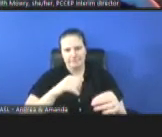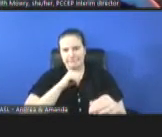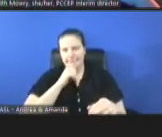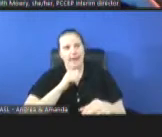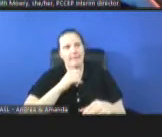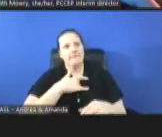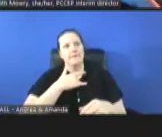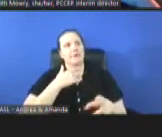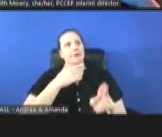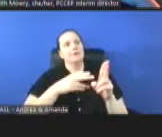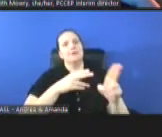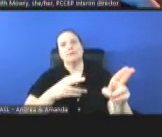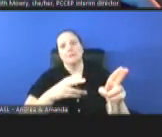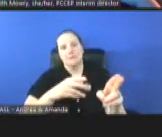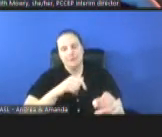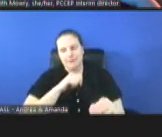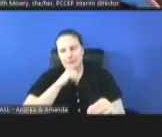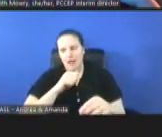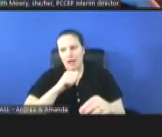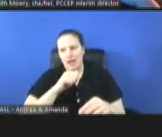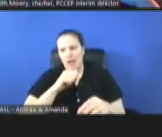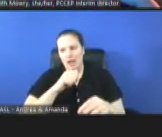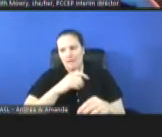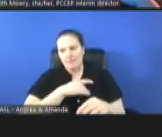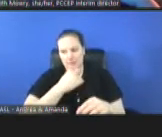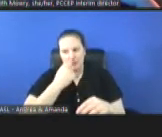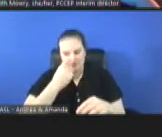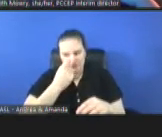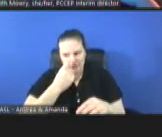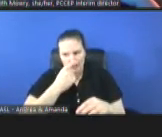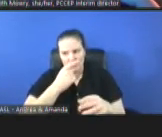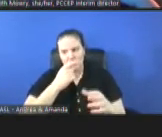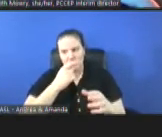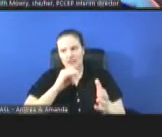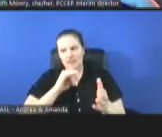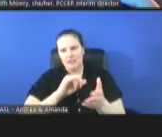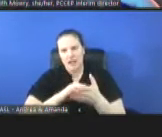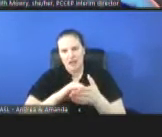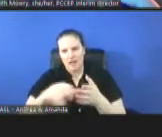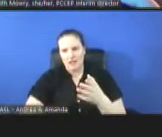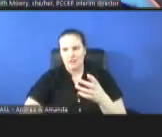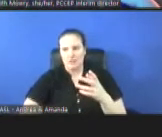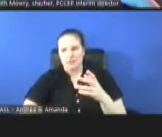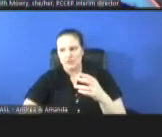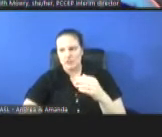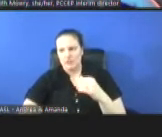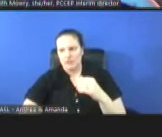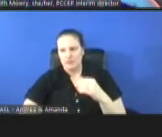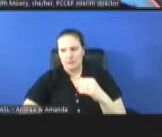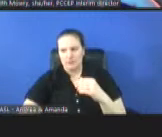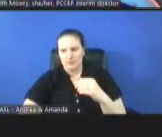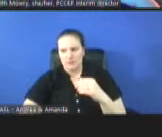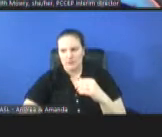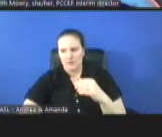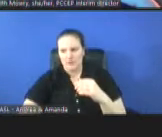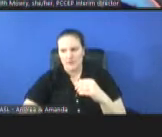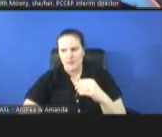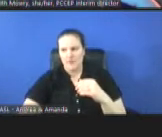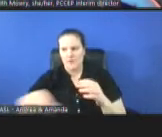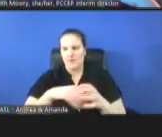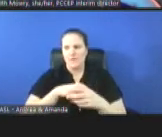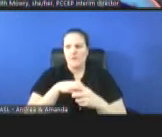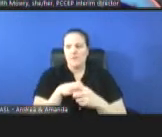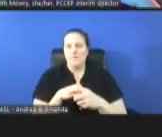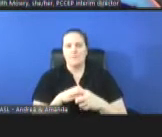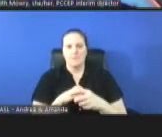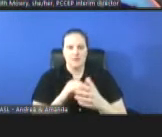urgency and their lack of understanding of the cumulative harm and damage